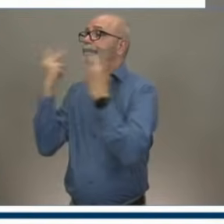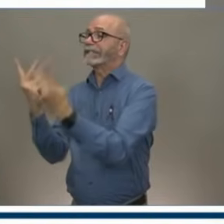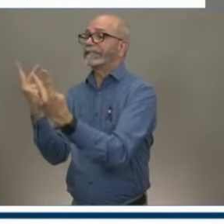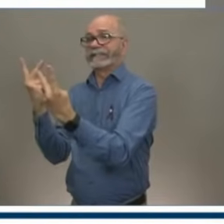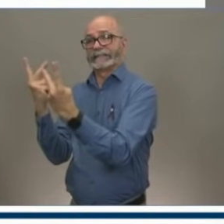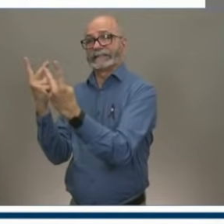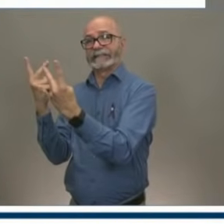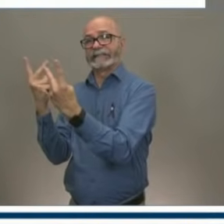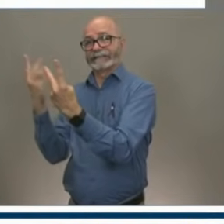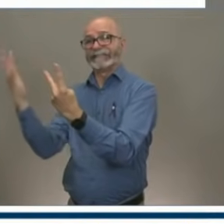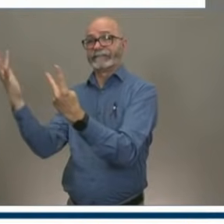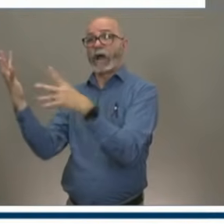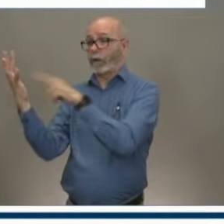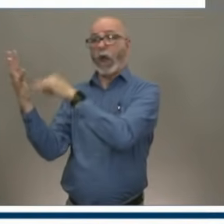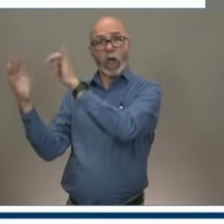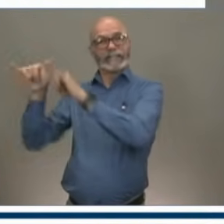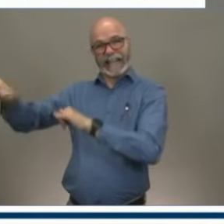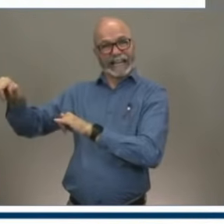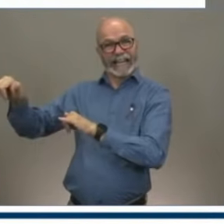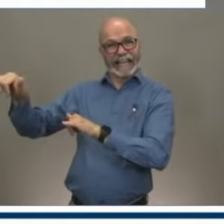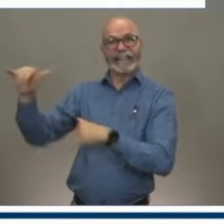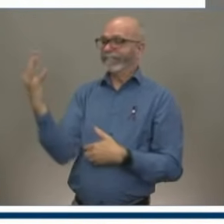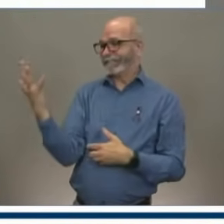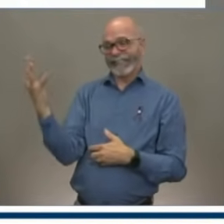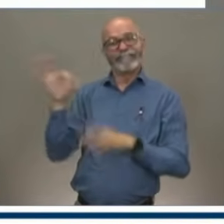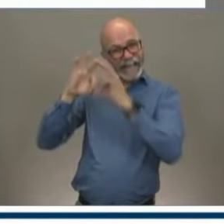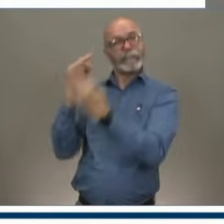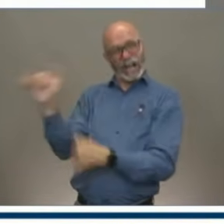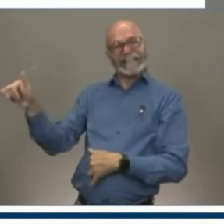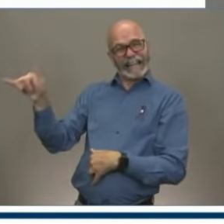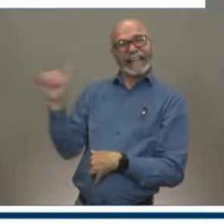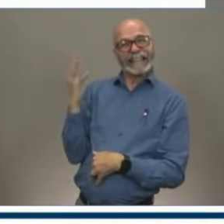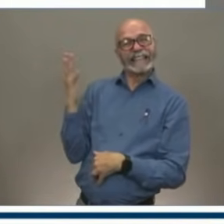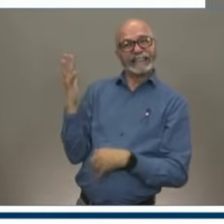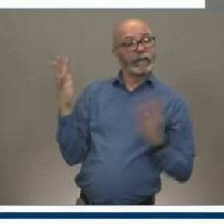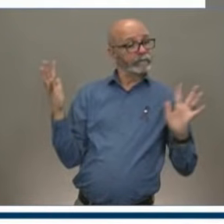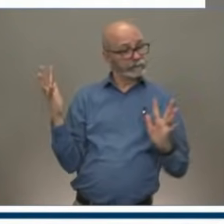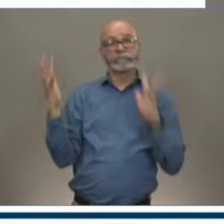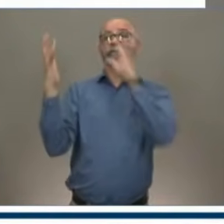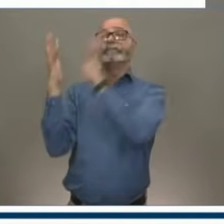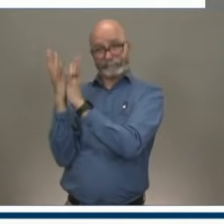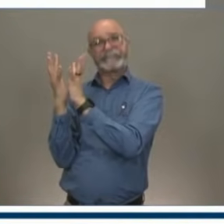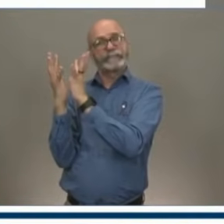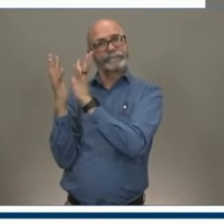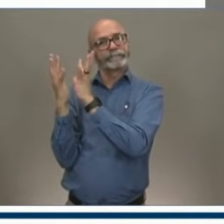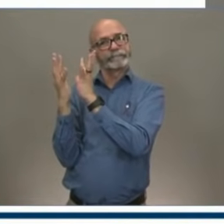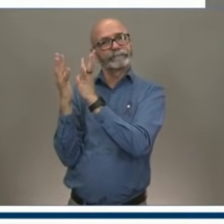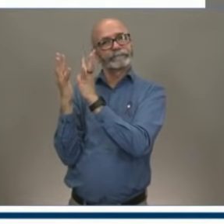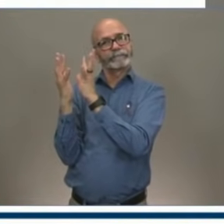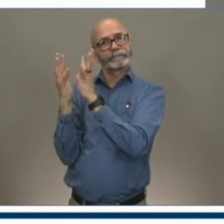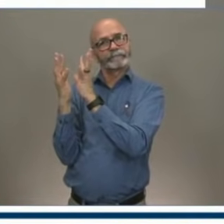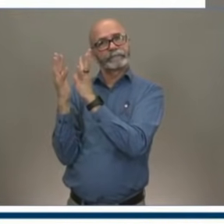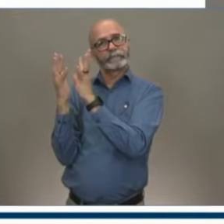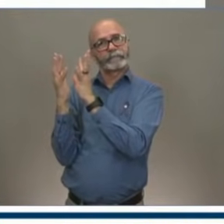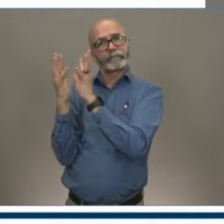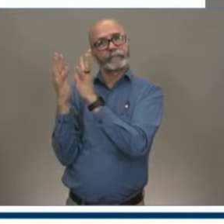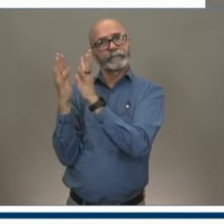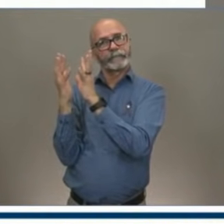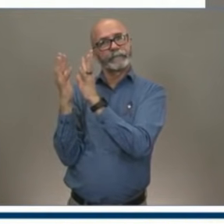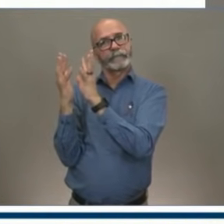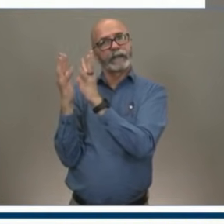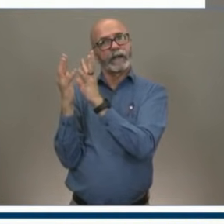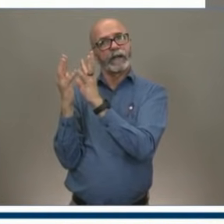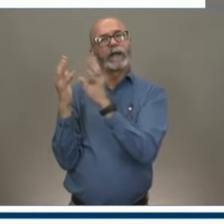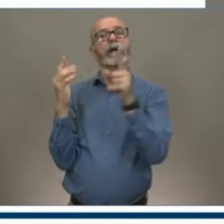household. Anything outside of the household, and this is in the affected Halifax